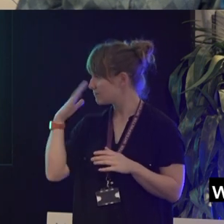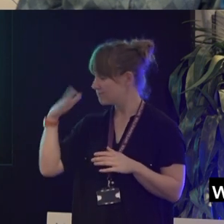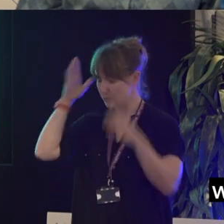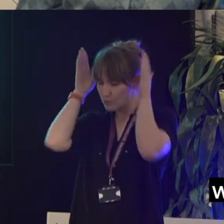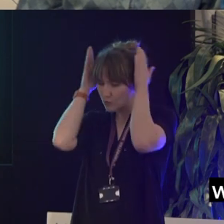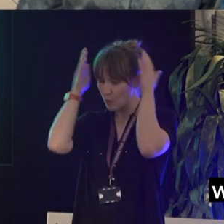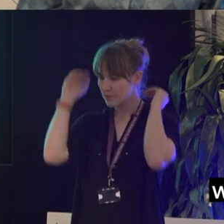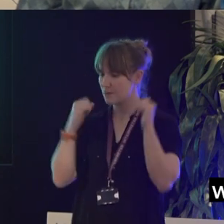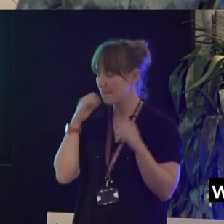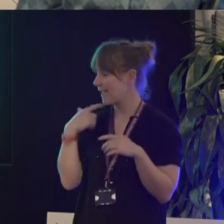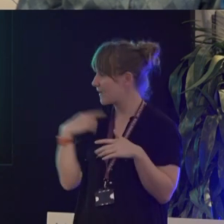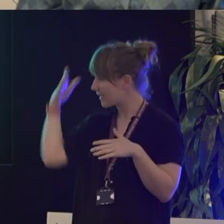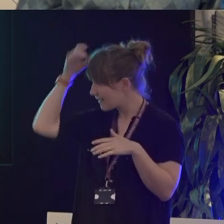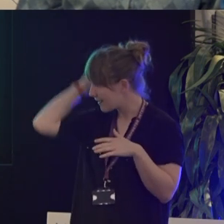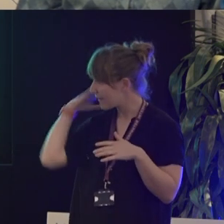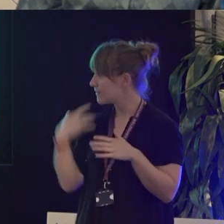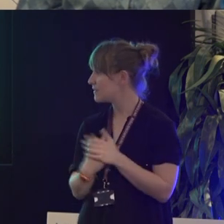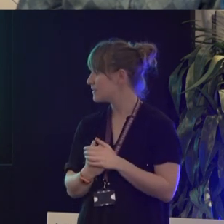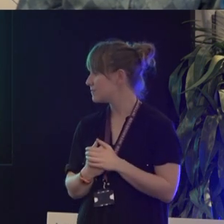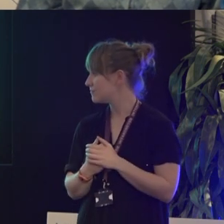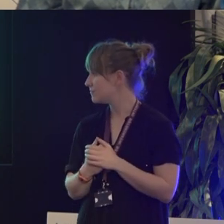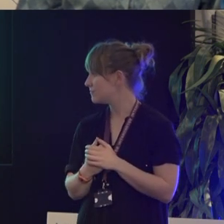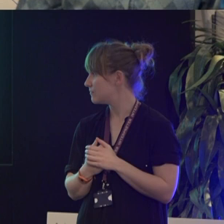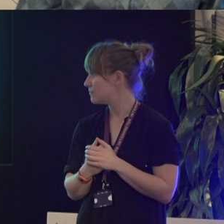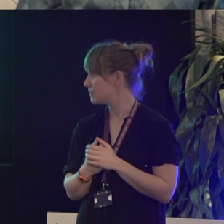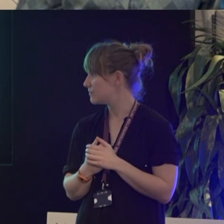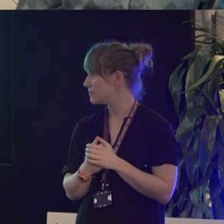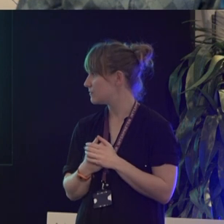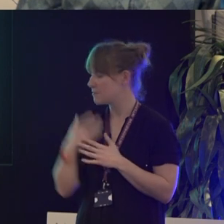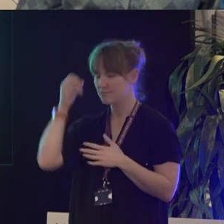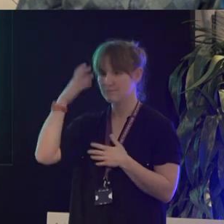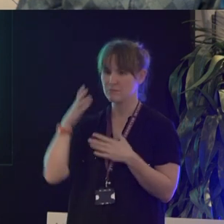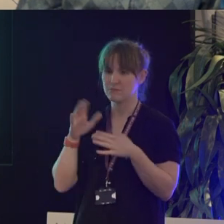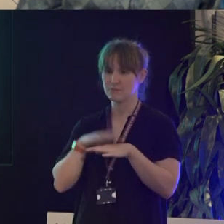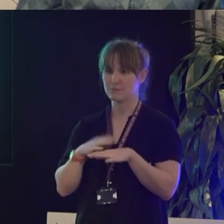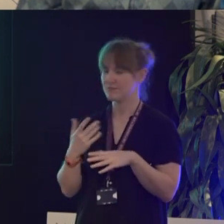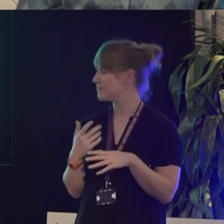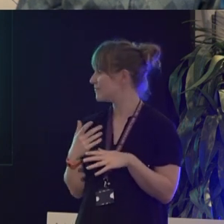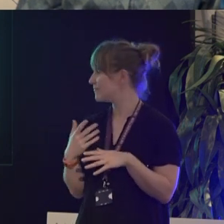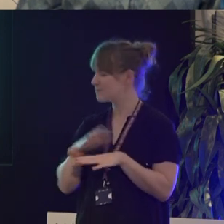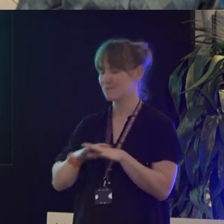hair and sort of brown dyed. Used to be rainbow.